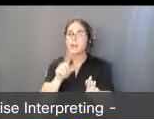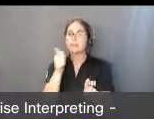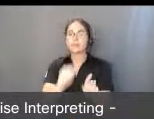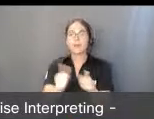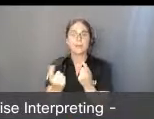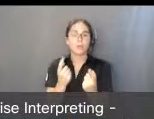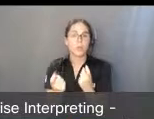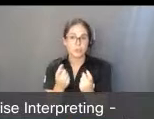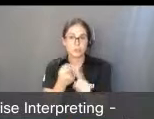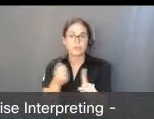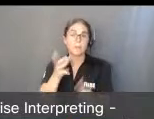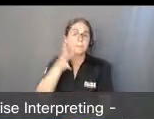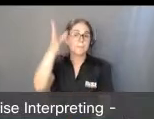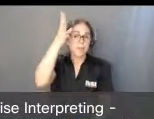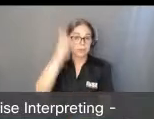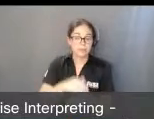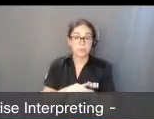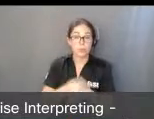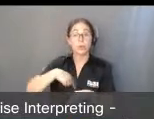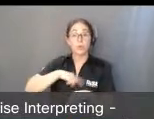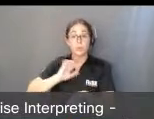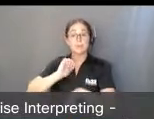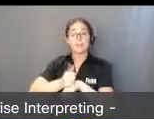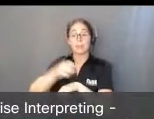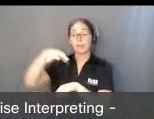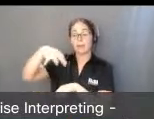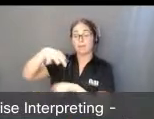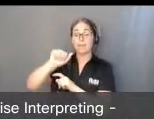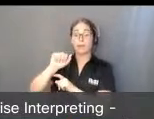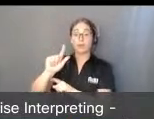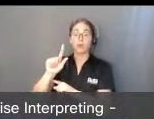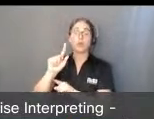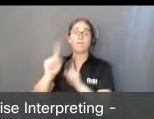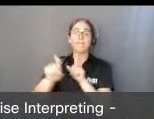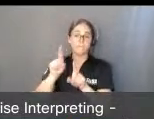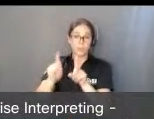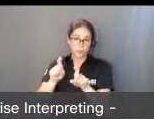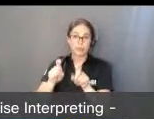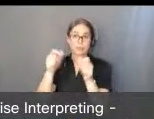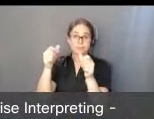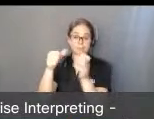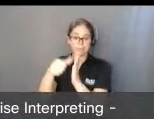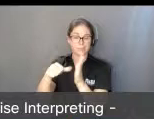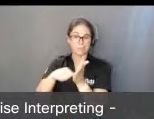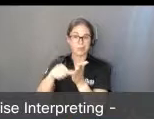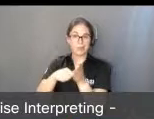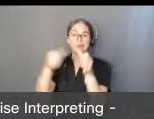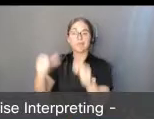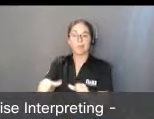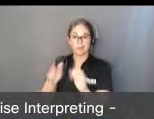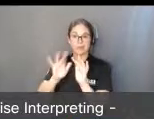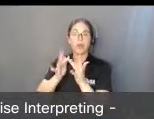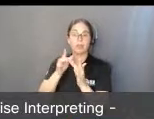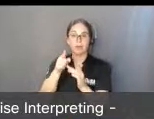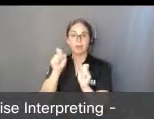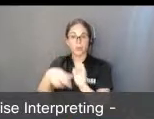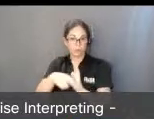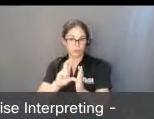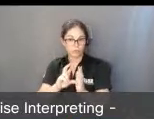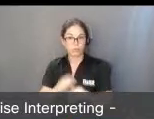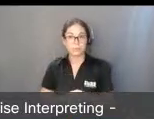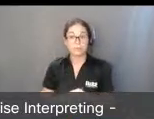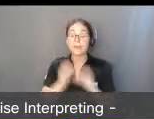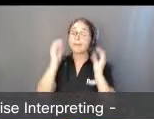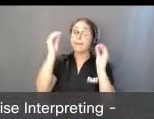still had. An FAQ page, as well as recordings of the presentations, have been posted on the district website. A teacher meeting was also